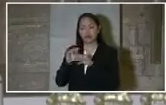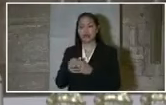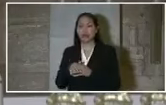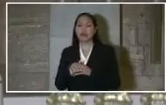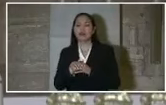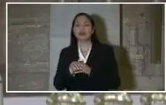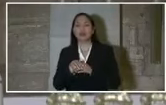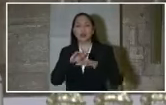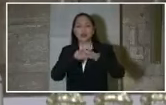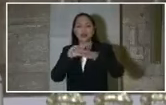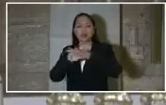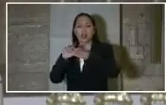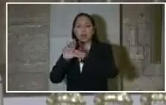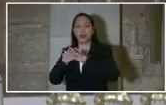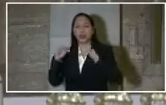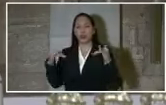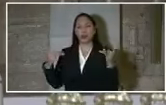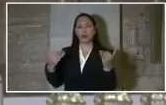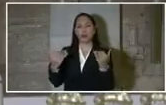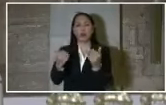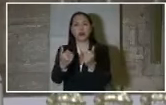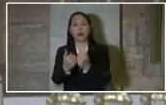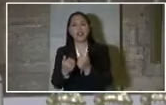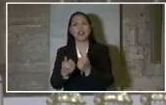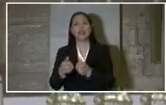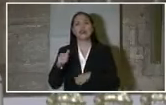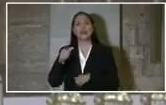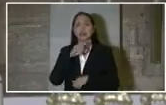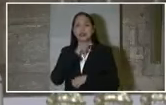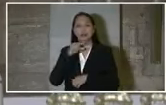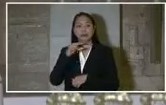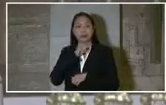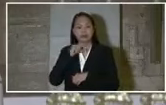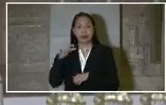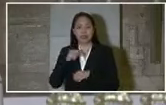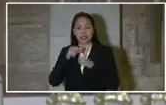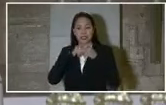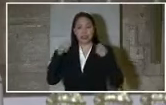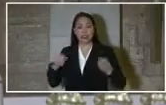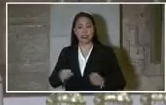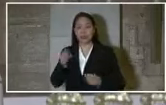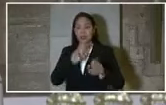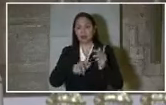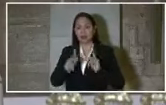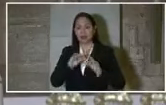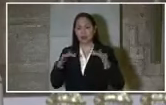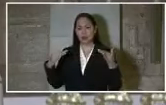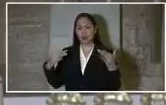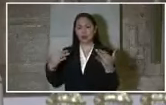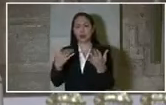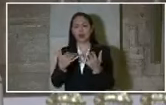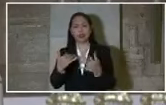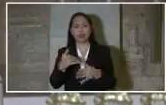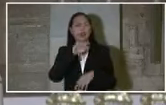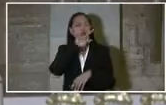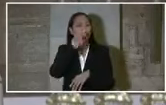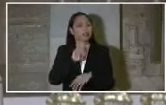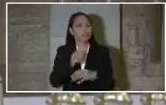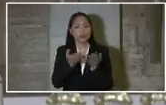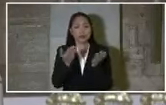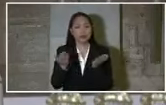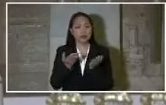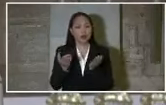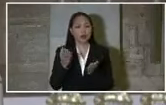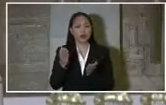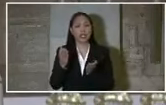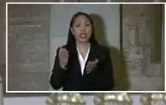Assembling all the chief priests and the scribes of the people, he inquired of them where the Christ was to